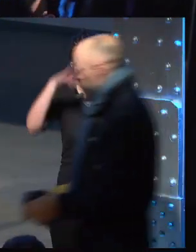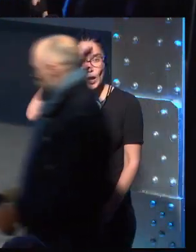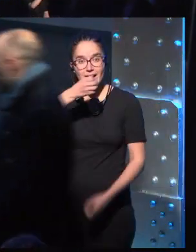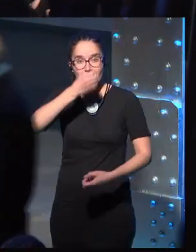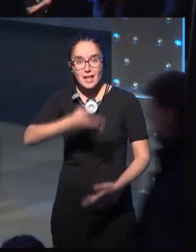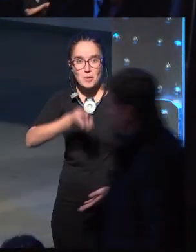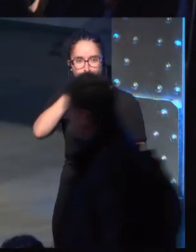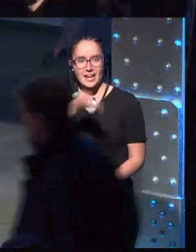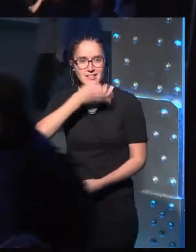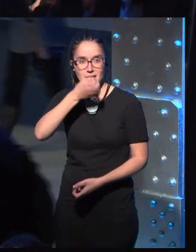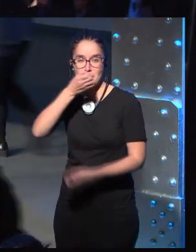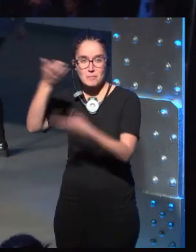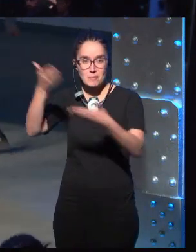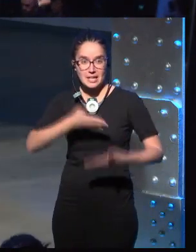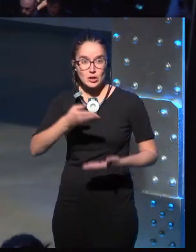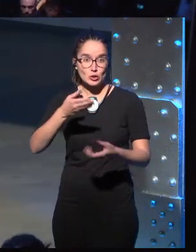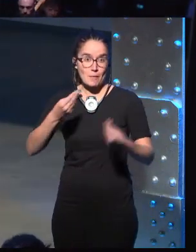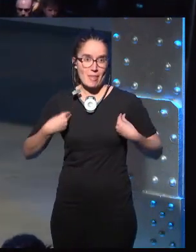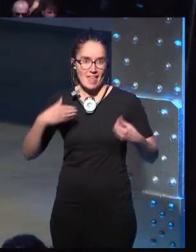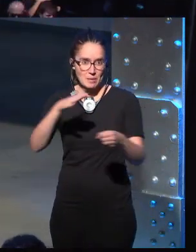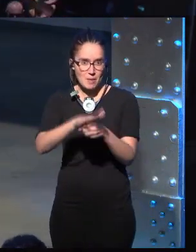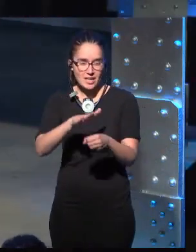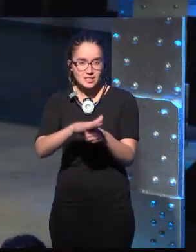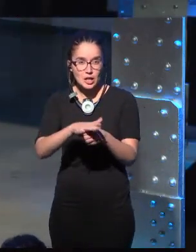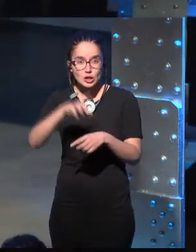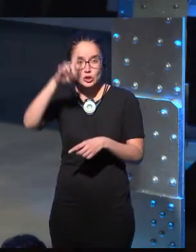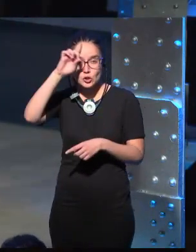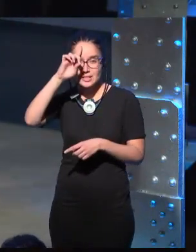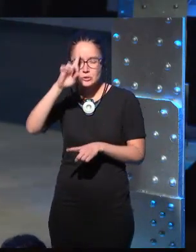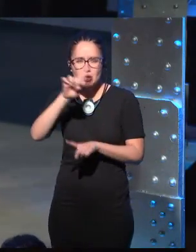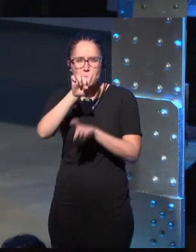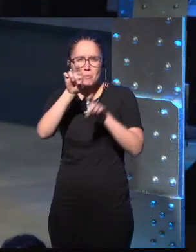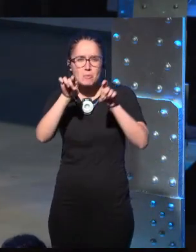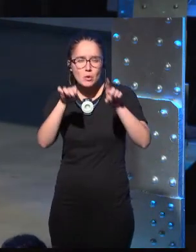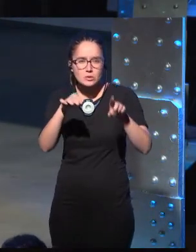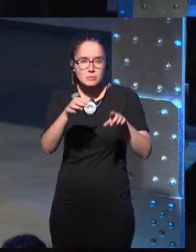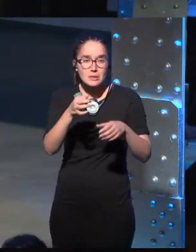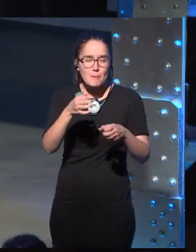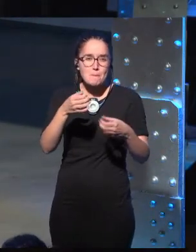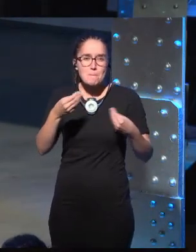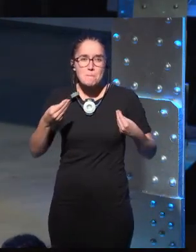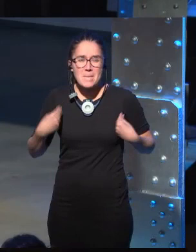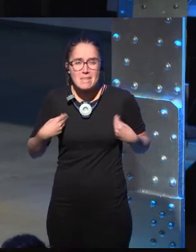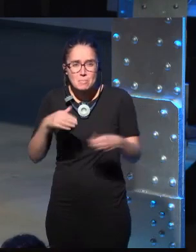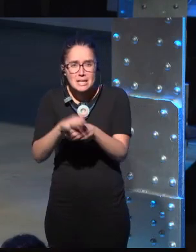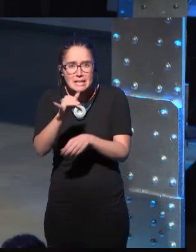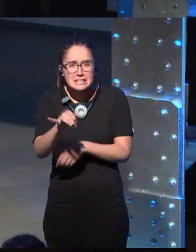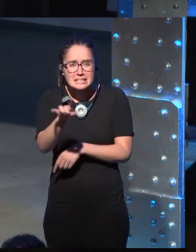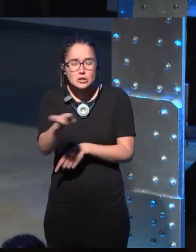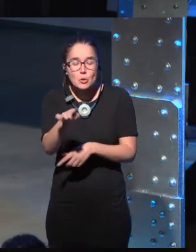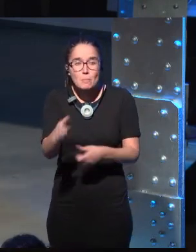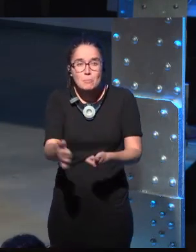Hola, ¿qué tal? Muy buena. Hello, good evening. Good evening to this. Welcome to this session. Is there